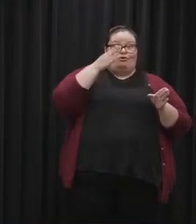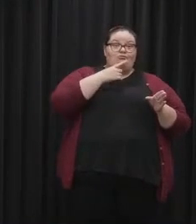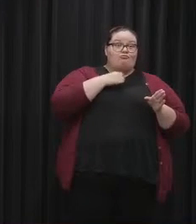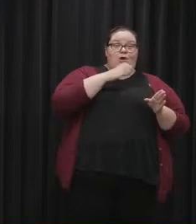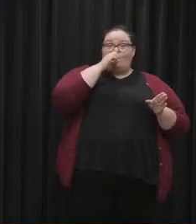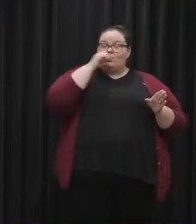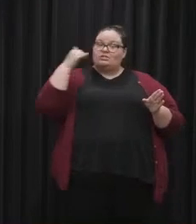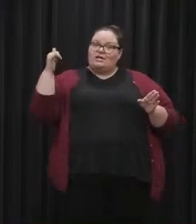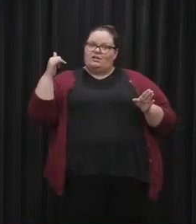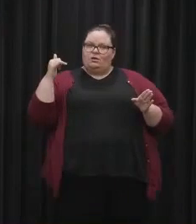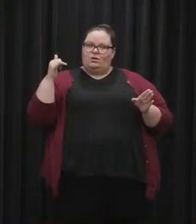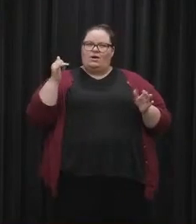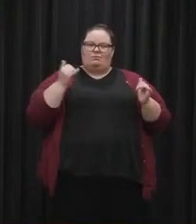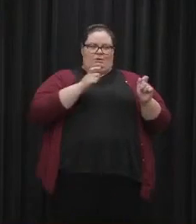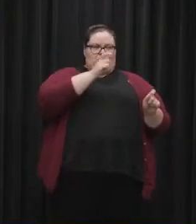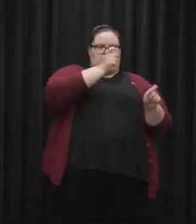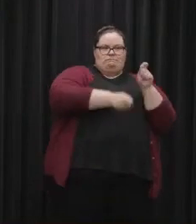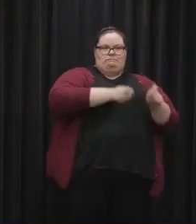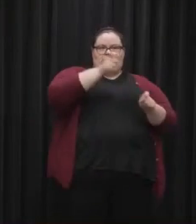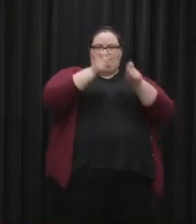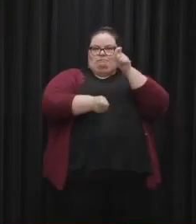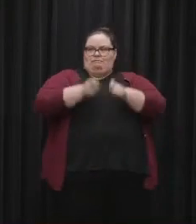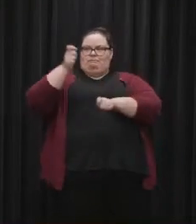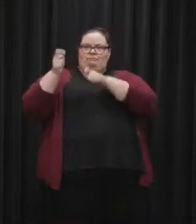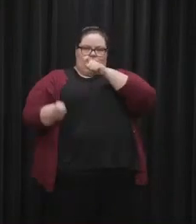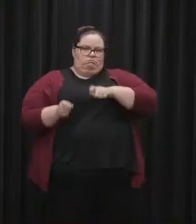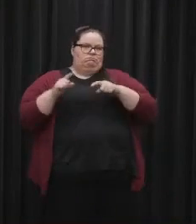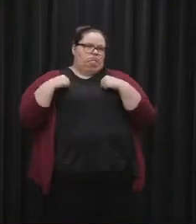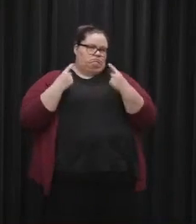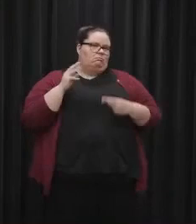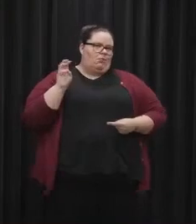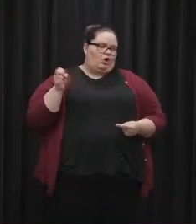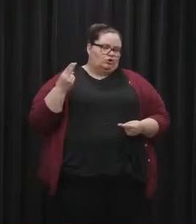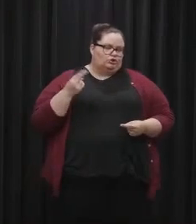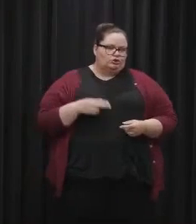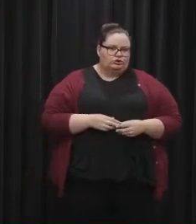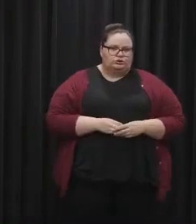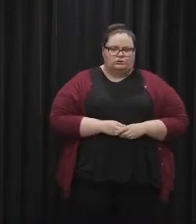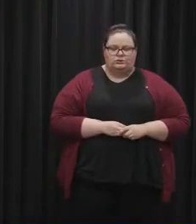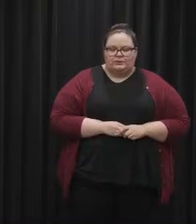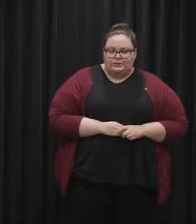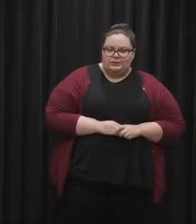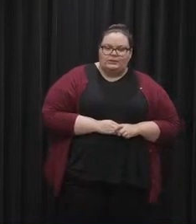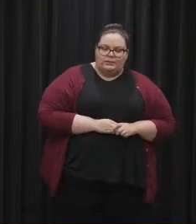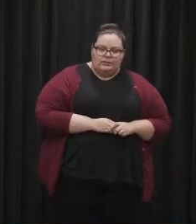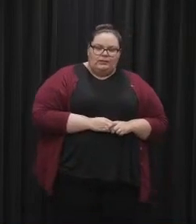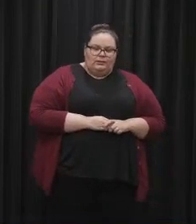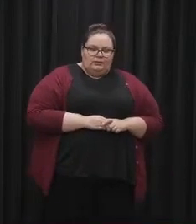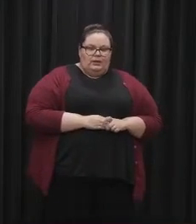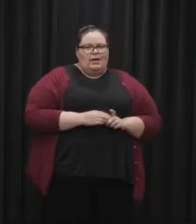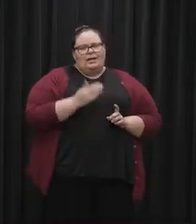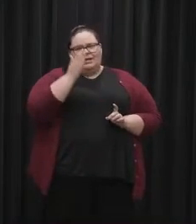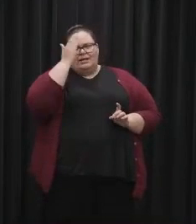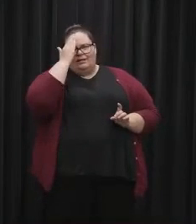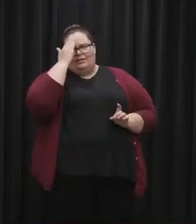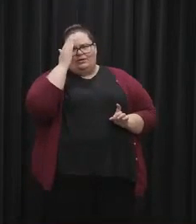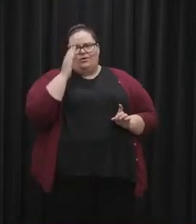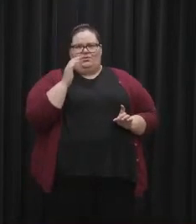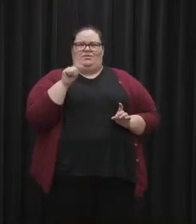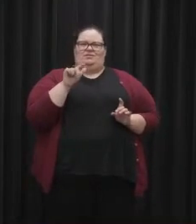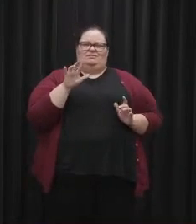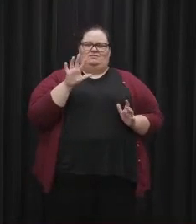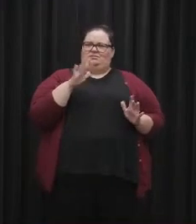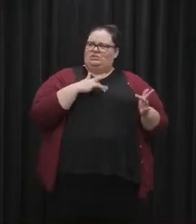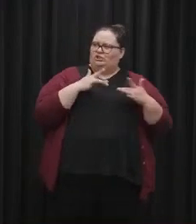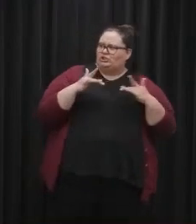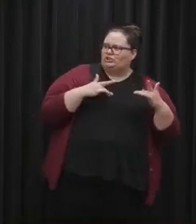to the very beginning of the pandemic in March when we had our first iteration of the phases. And I know that this can be an area